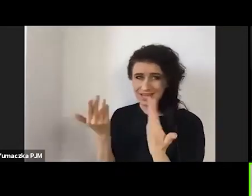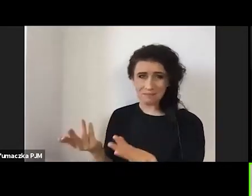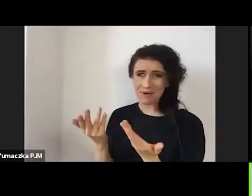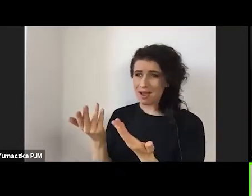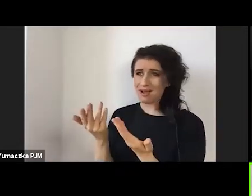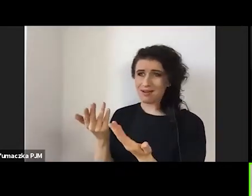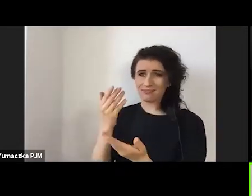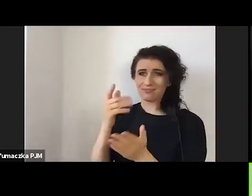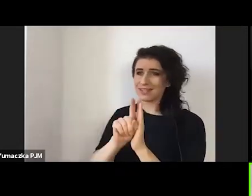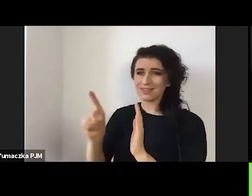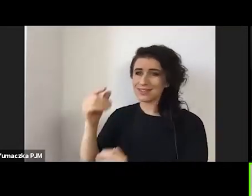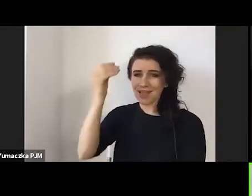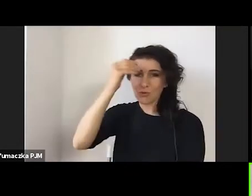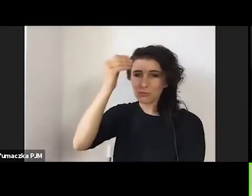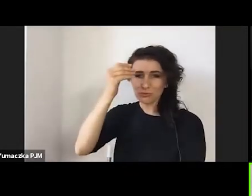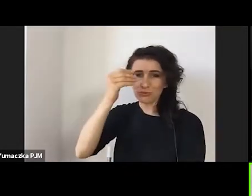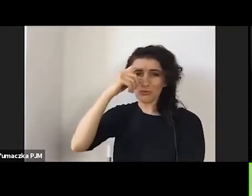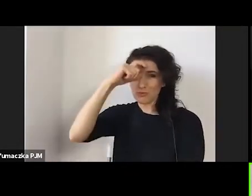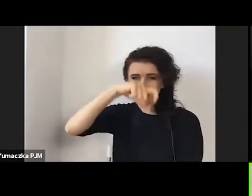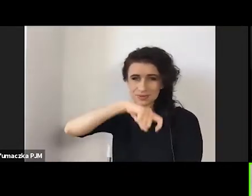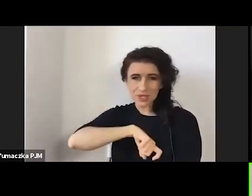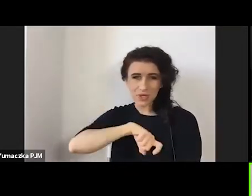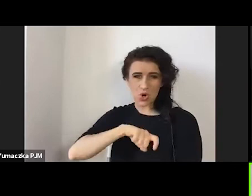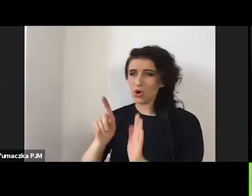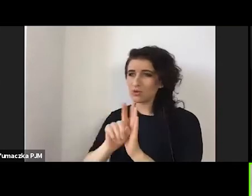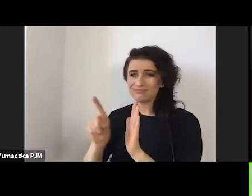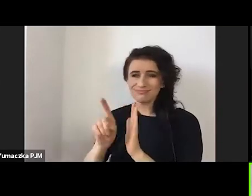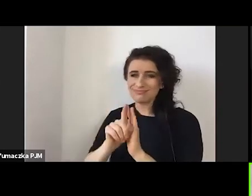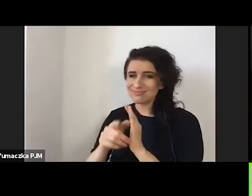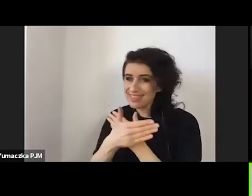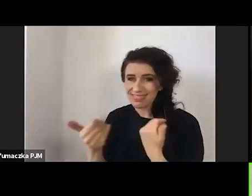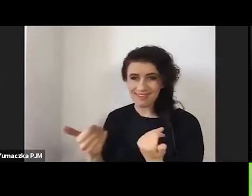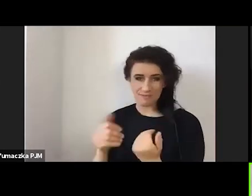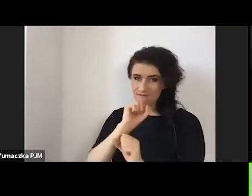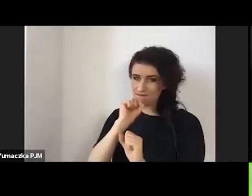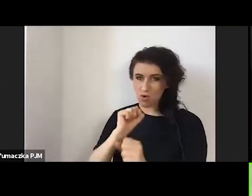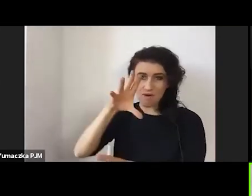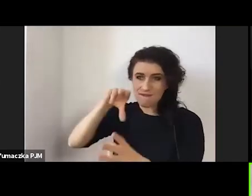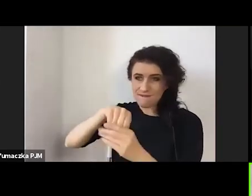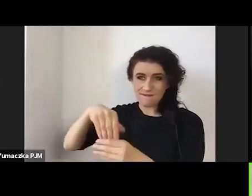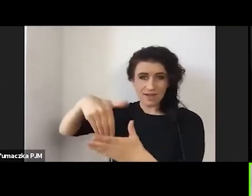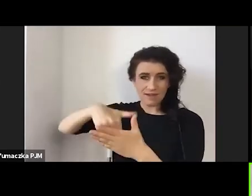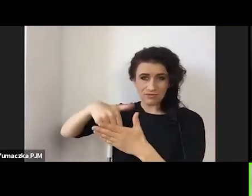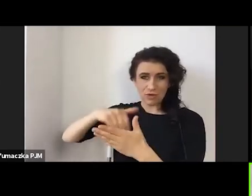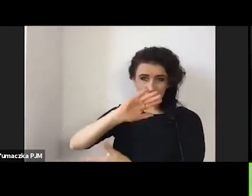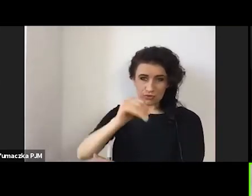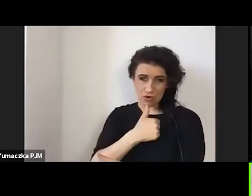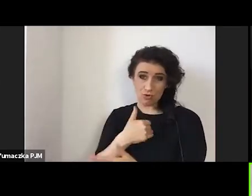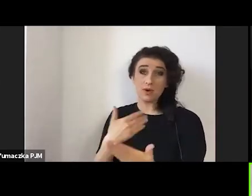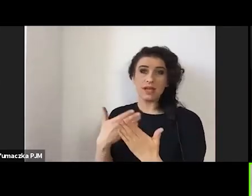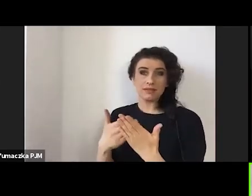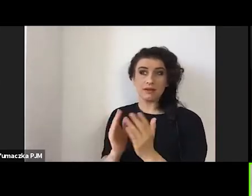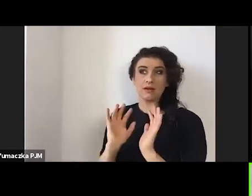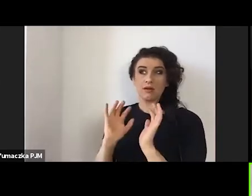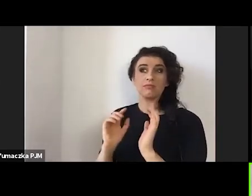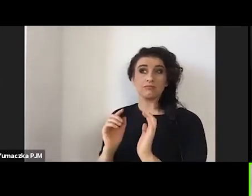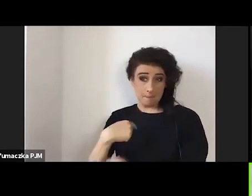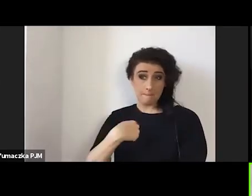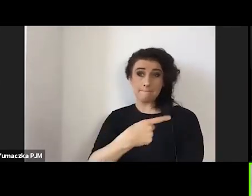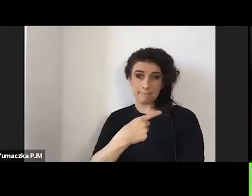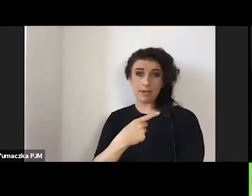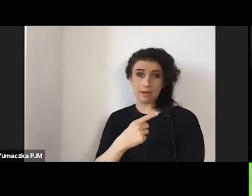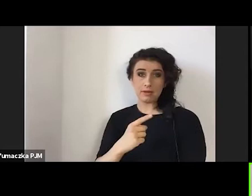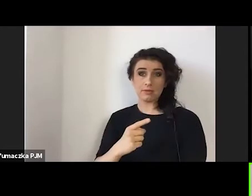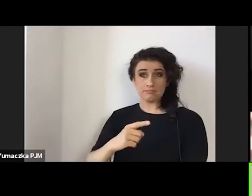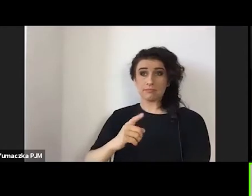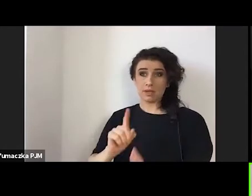their system. So we go to the, let's say, education ministry in Bolivia, the regional